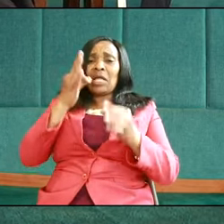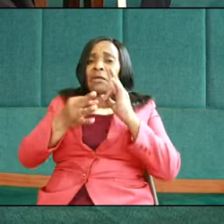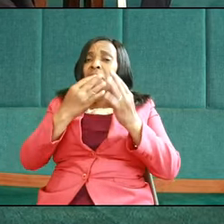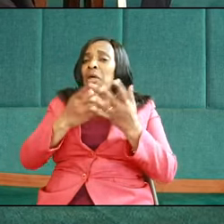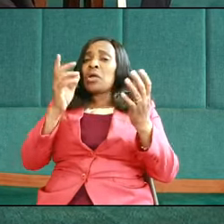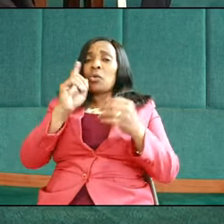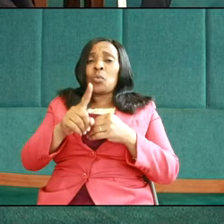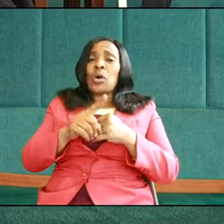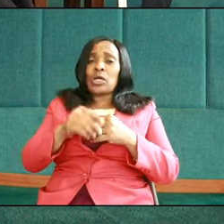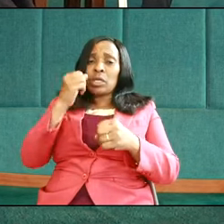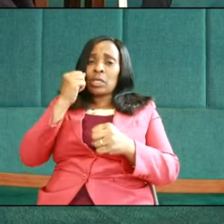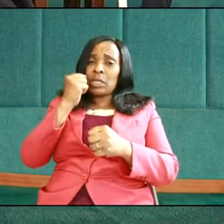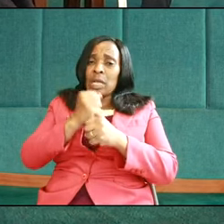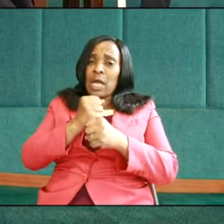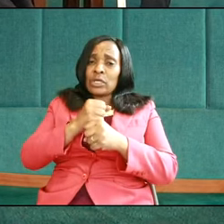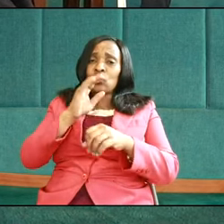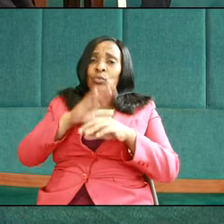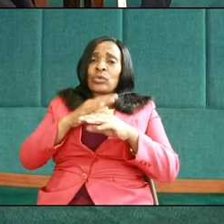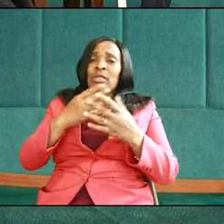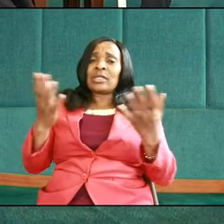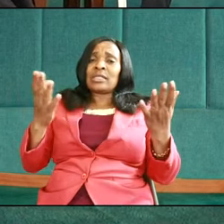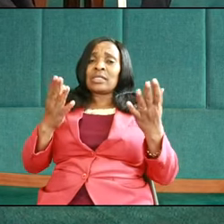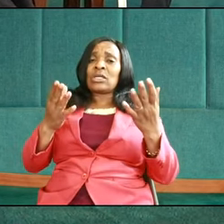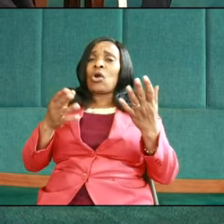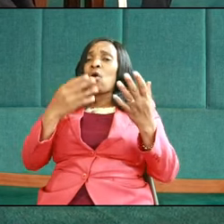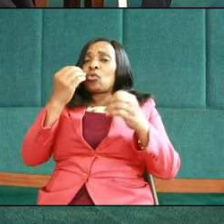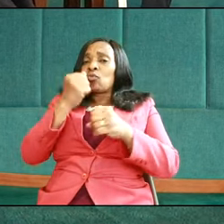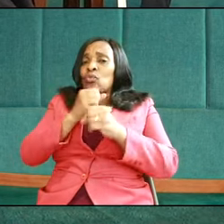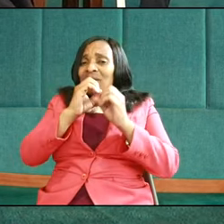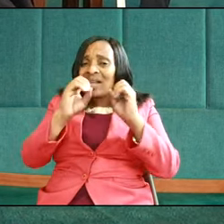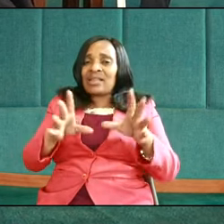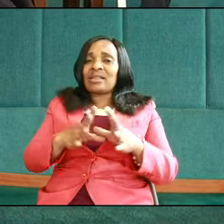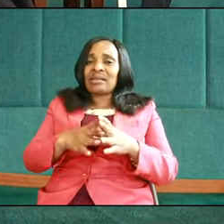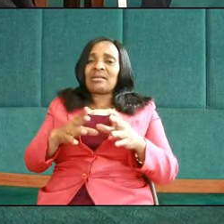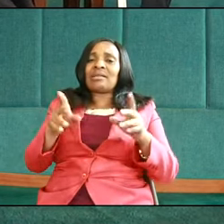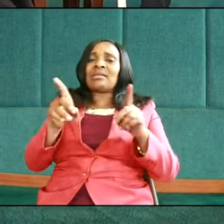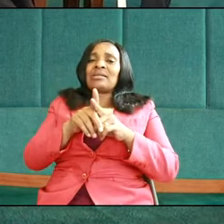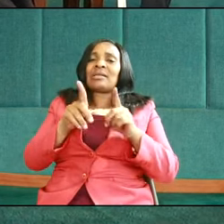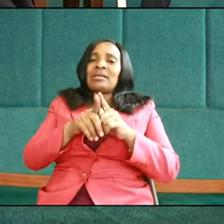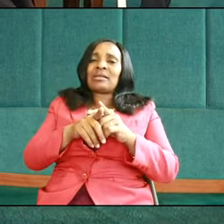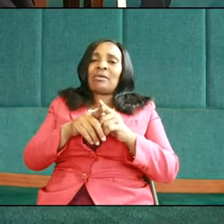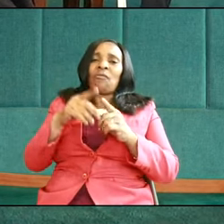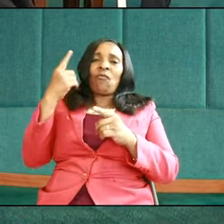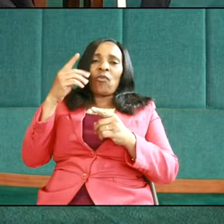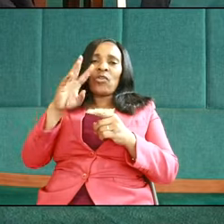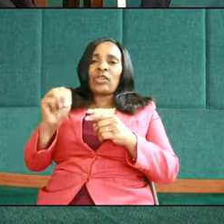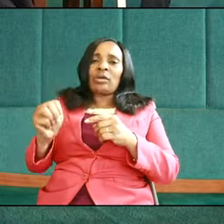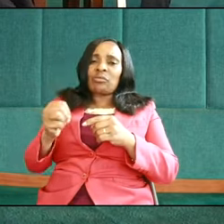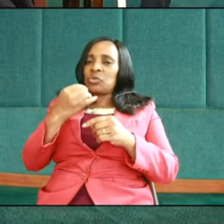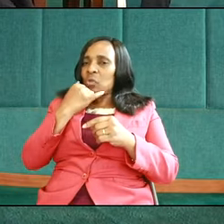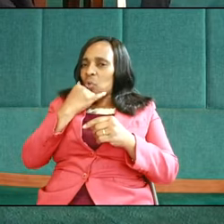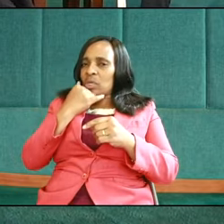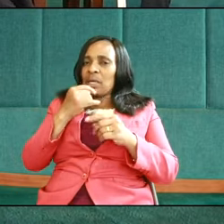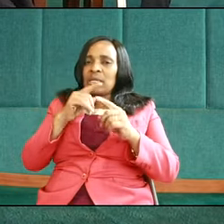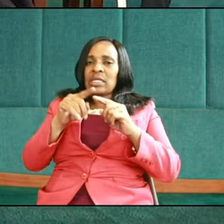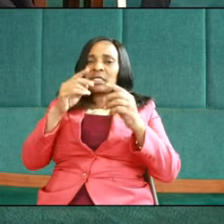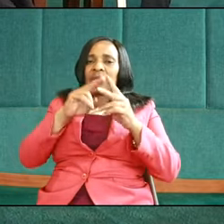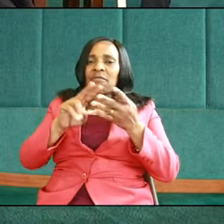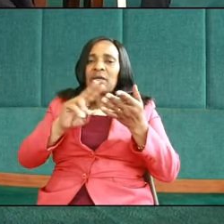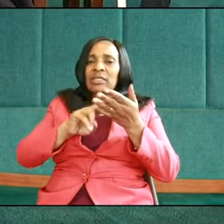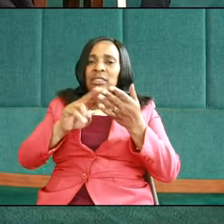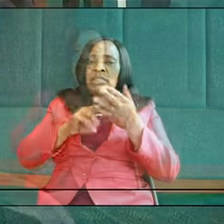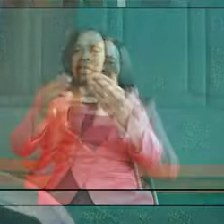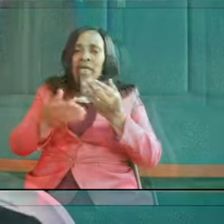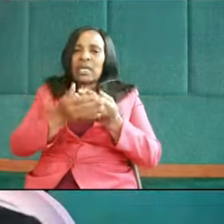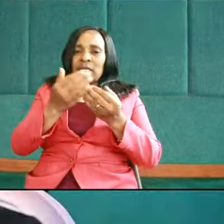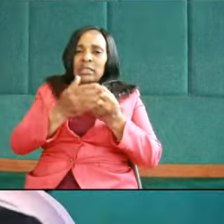then knows the good they ought to do and doesn't do it, it is a sin for them. This verse was, I believe it was mentioned when